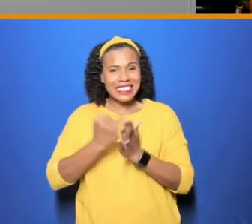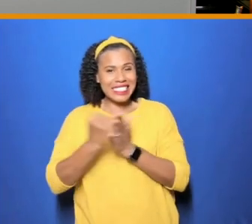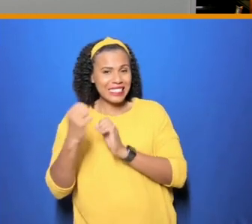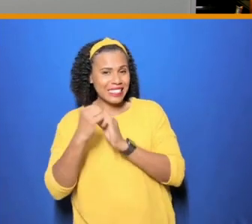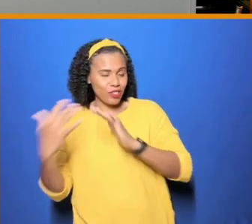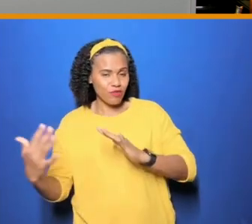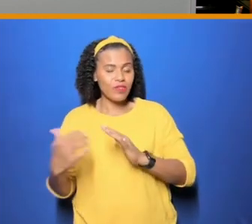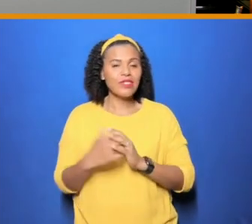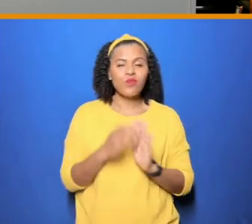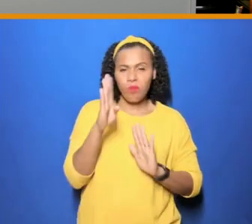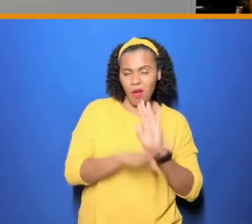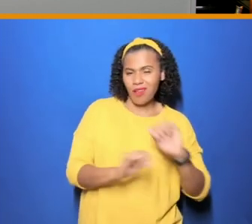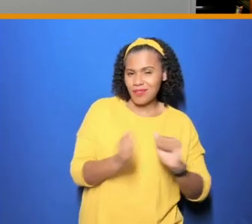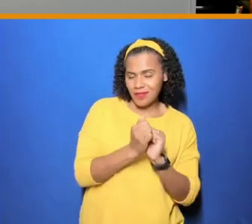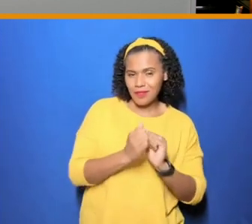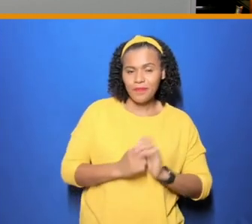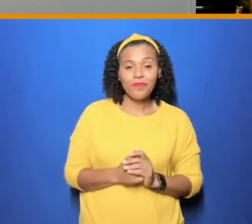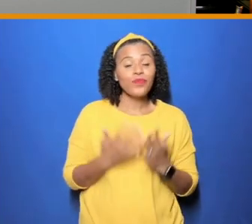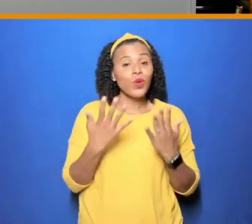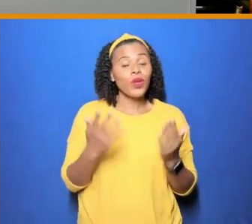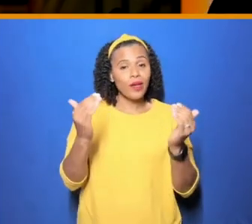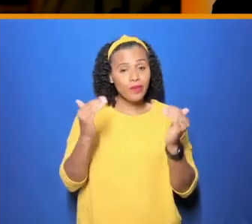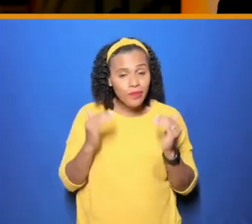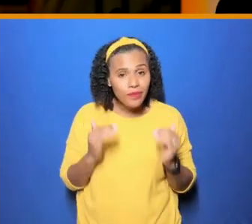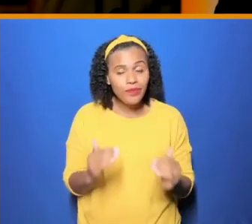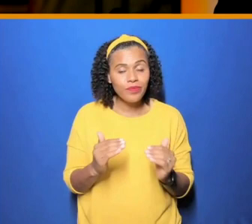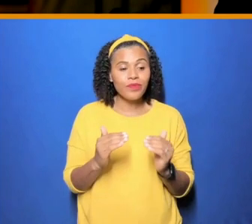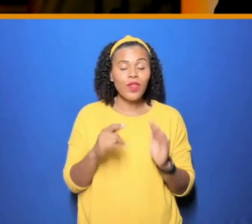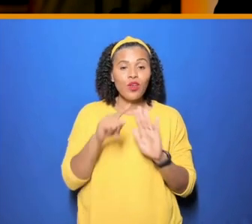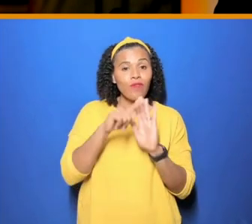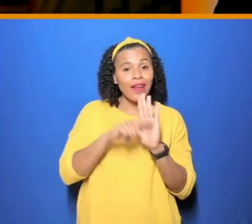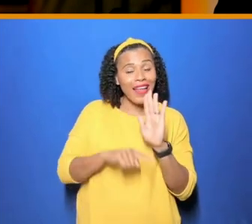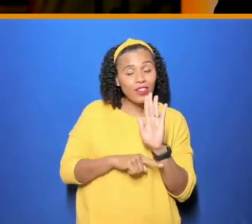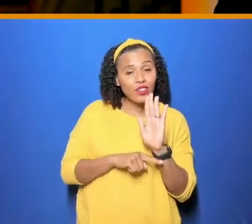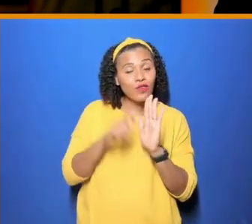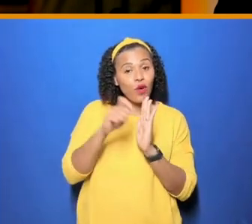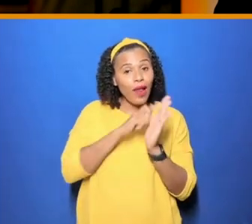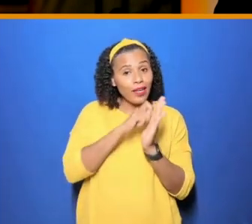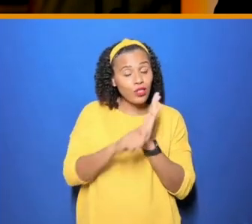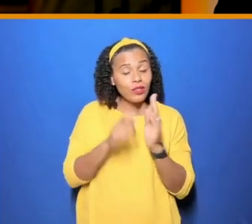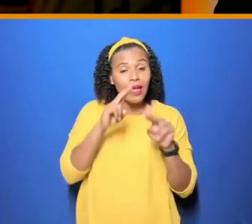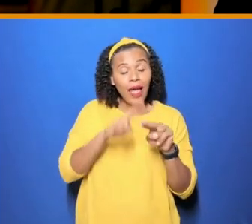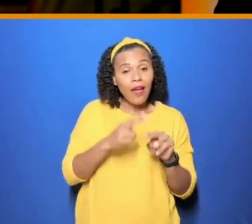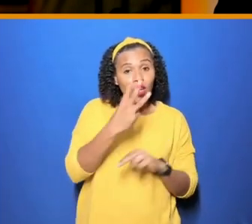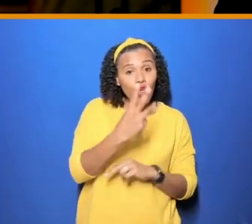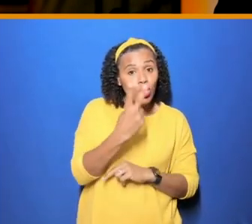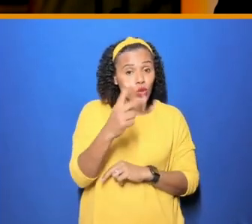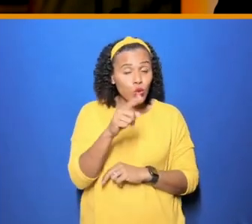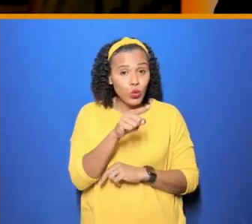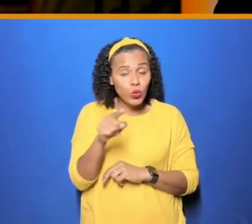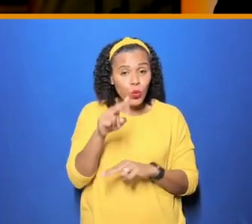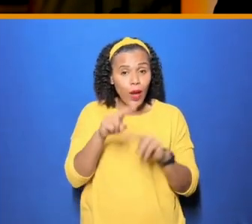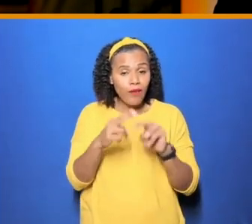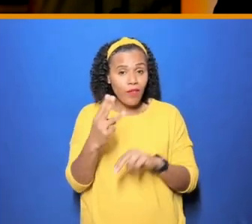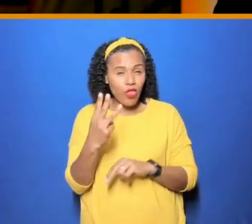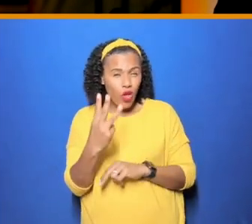to the regulations for elections, which is F32 through to